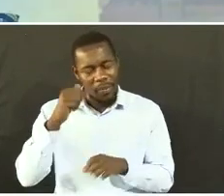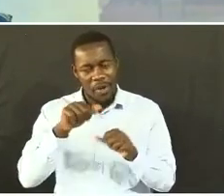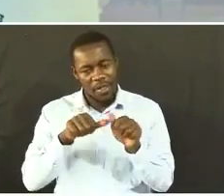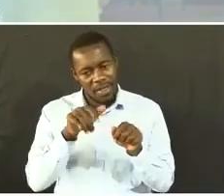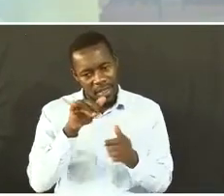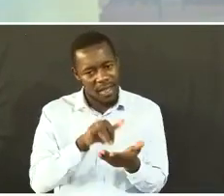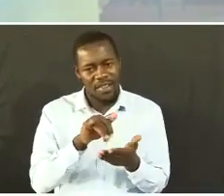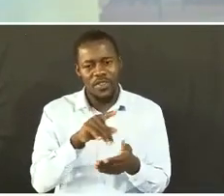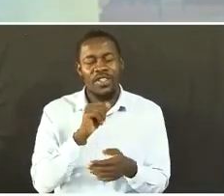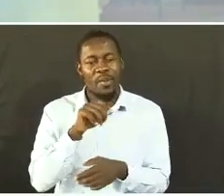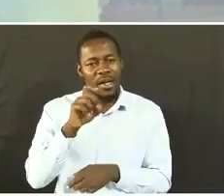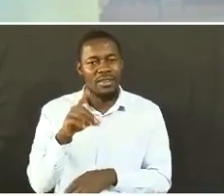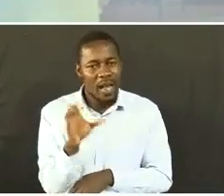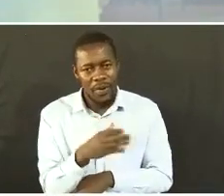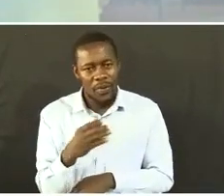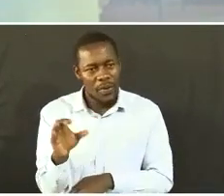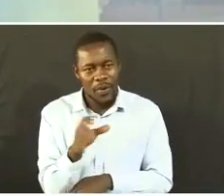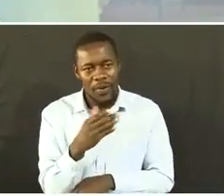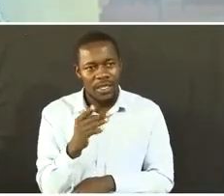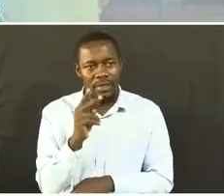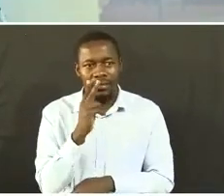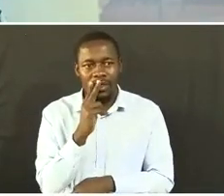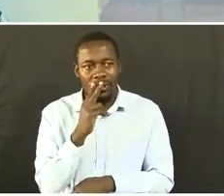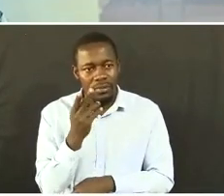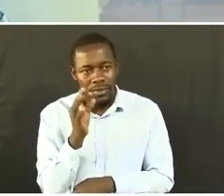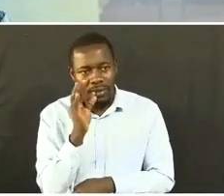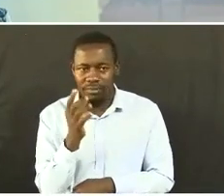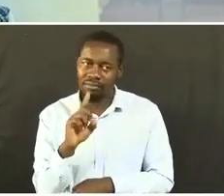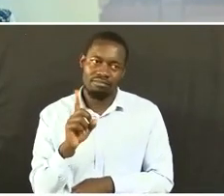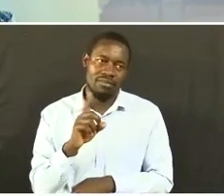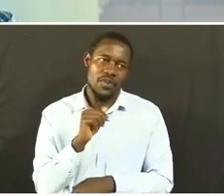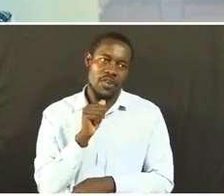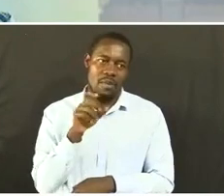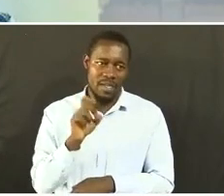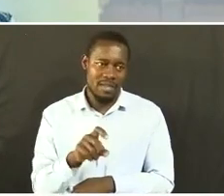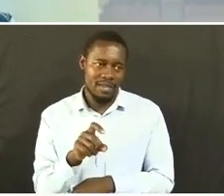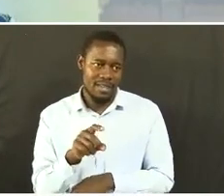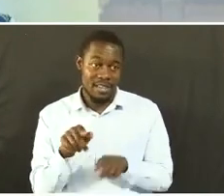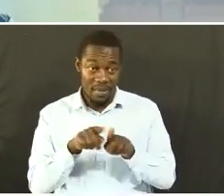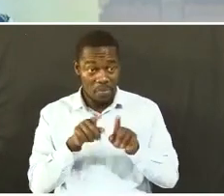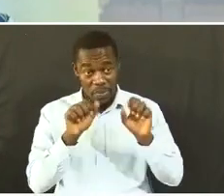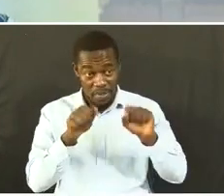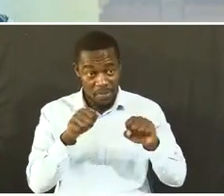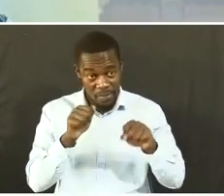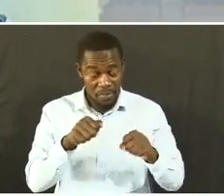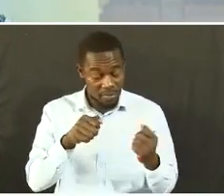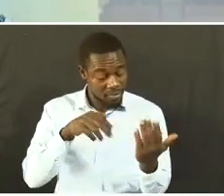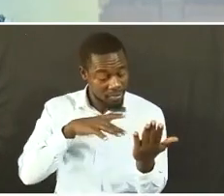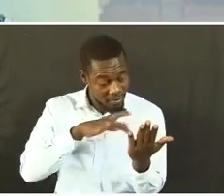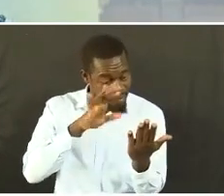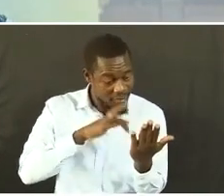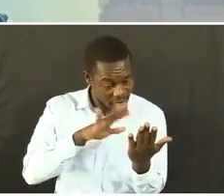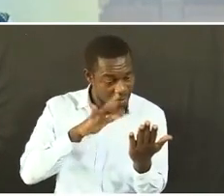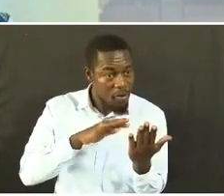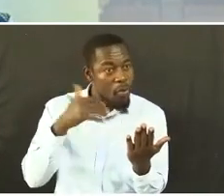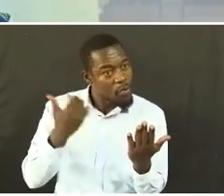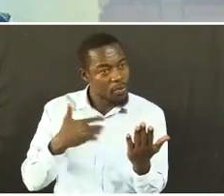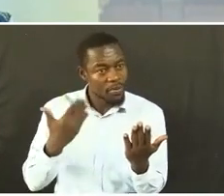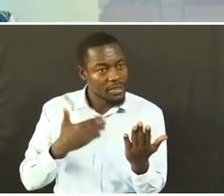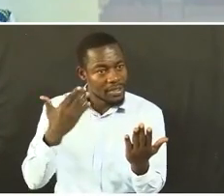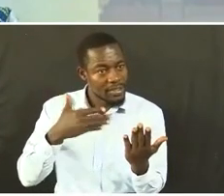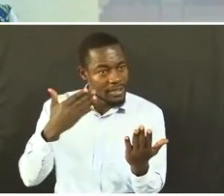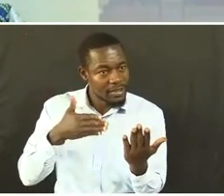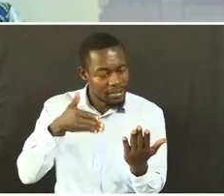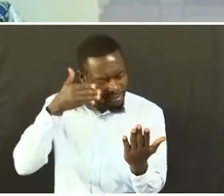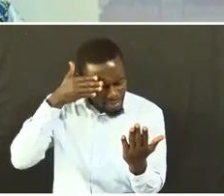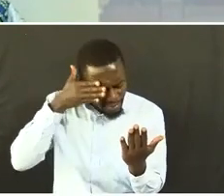drugs. There are people who are workaholics. That is a form of addiction. You know, you are doing that to earn a living, to sustain your family,